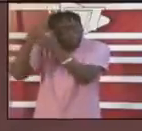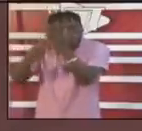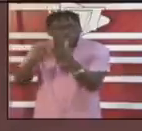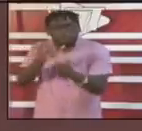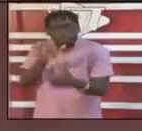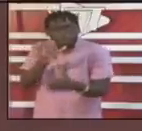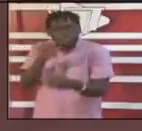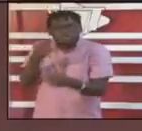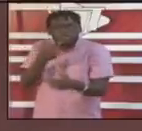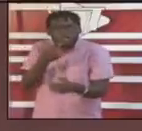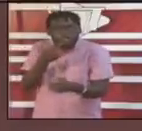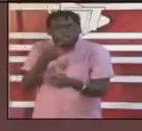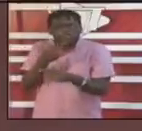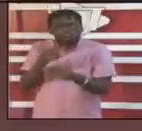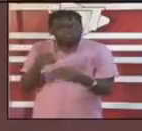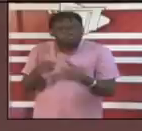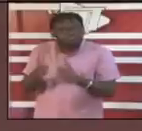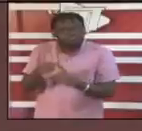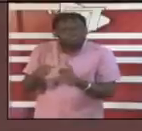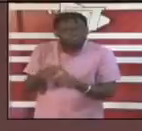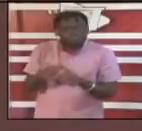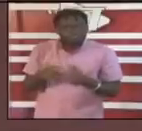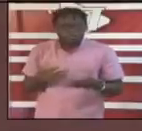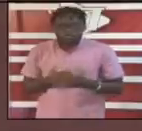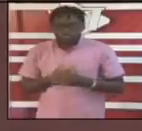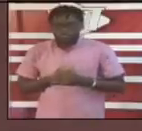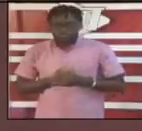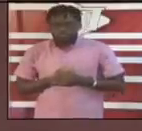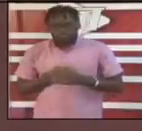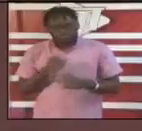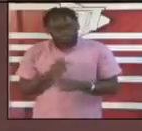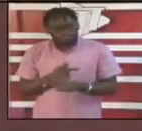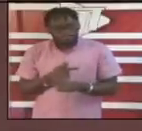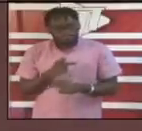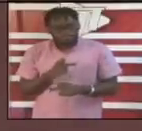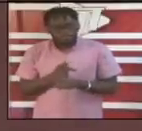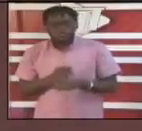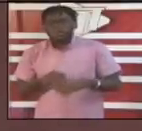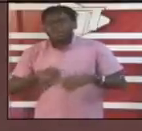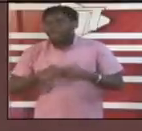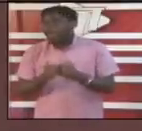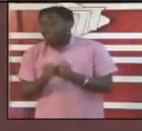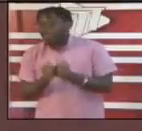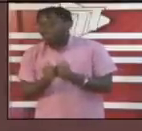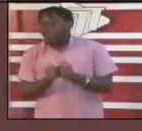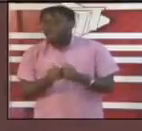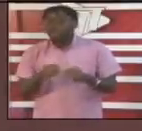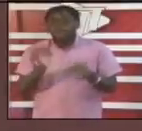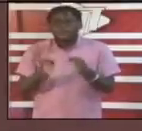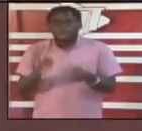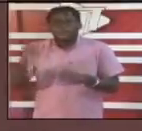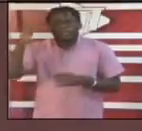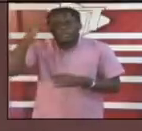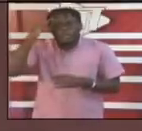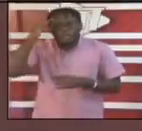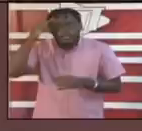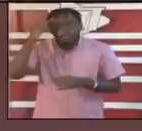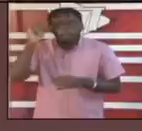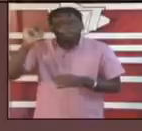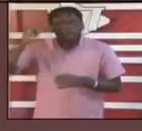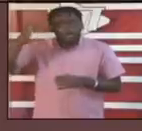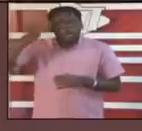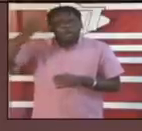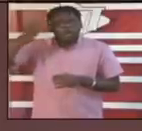pace and tone for how your child will respond to other examinations. Let your